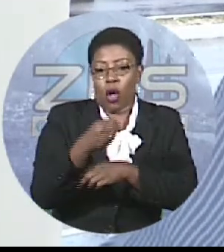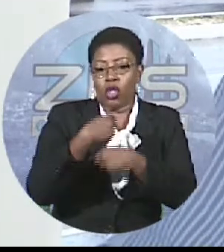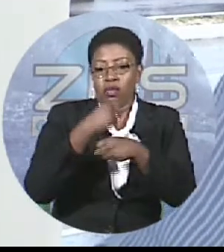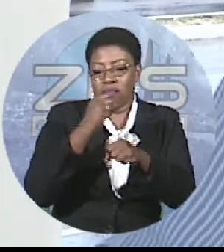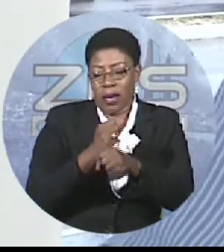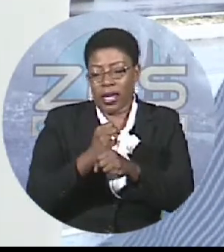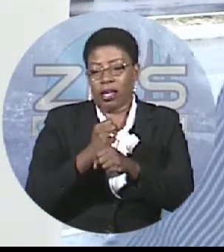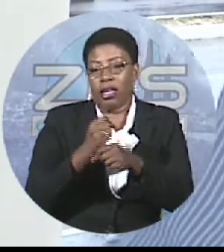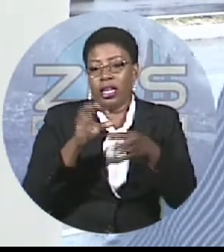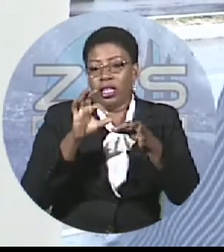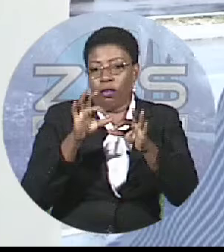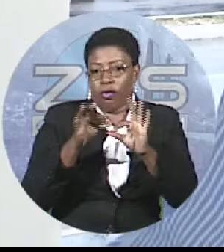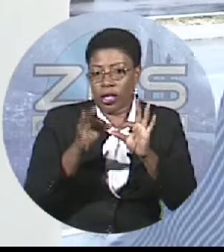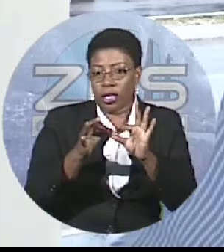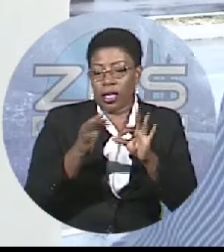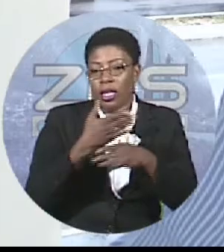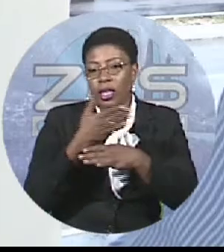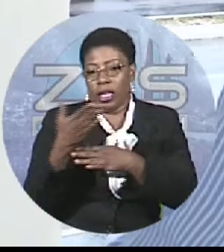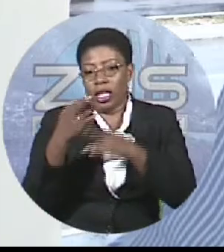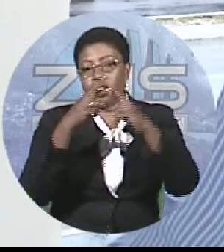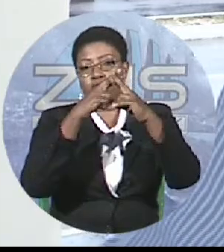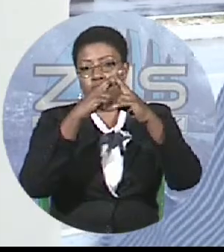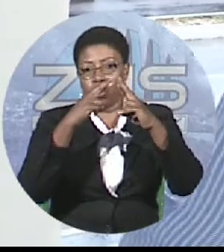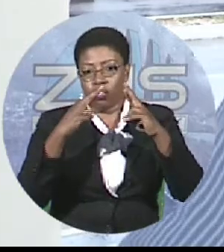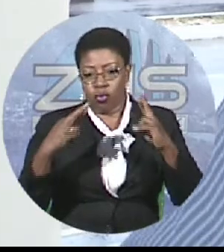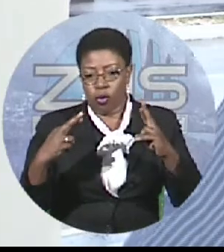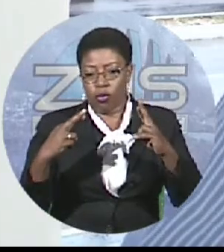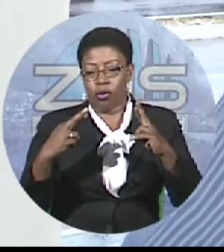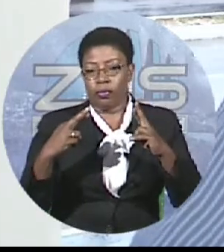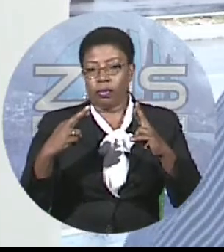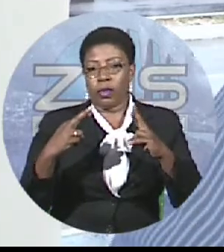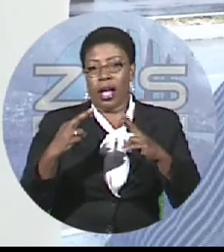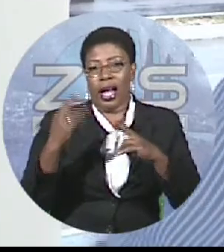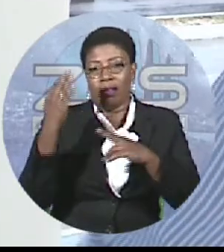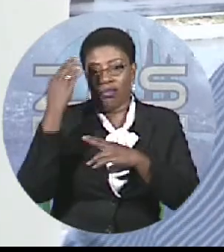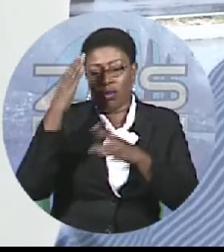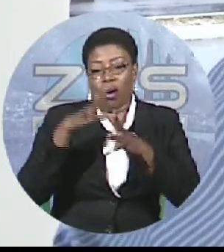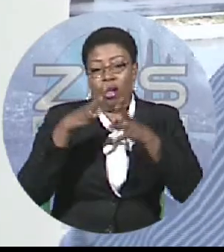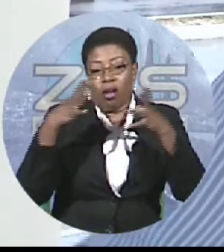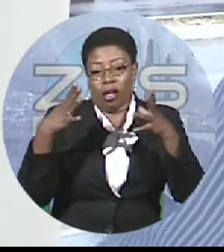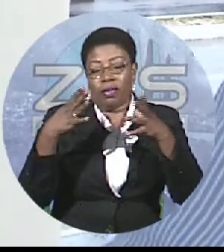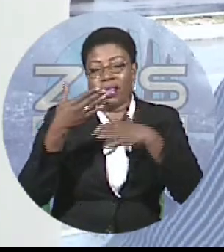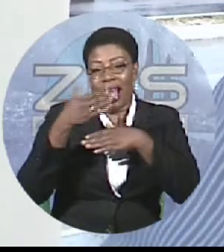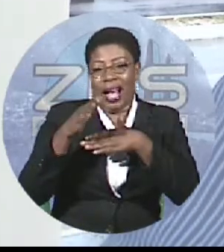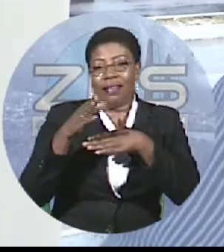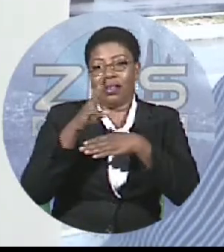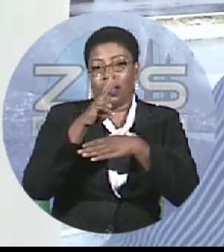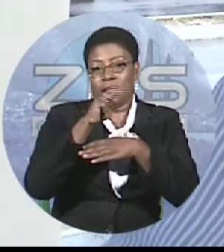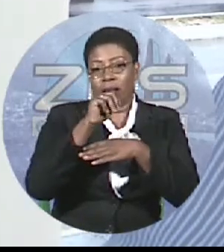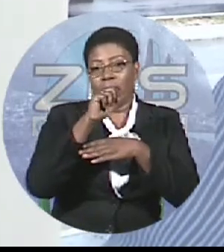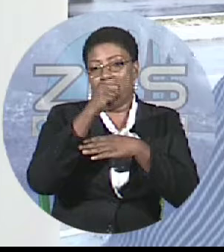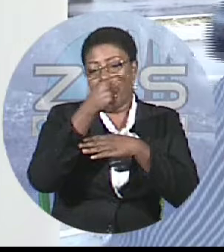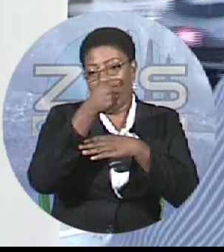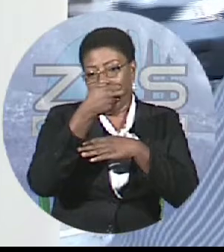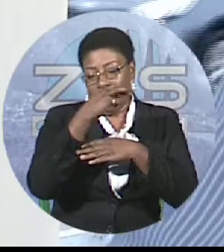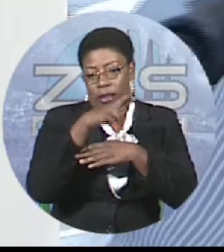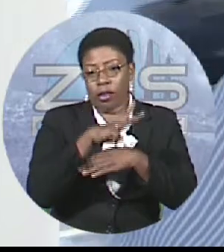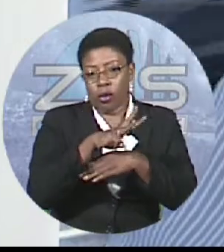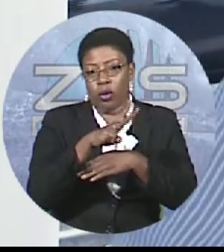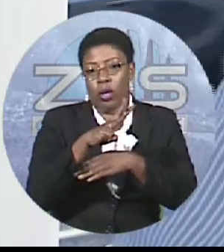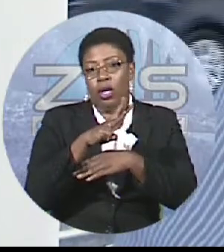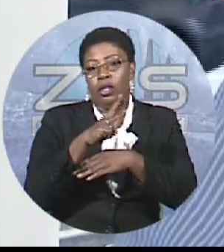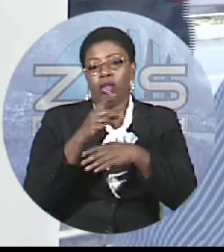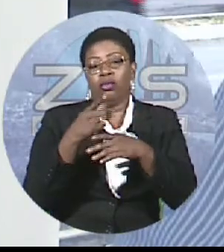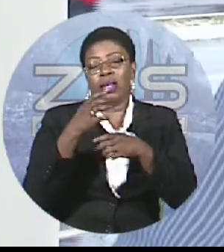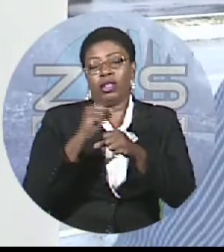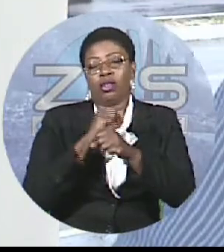the necessary repairs to those roofs. And I'm quite sure there's been a lot of it after Matthew that still needs to be tended to. You want to ensure